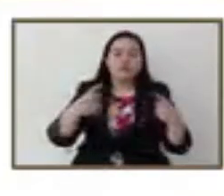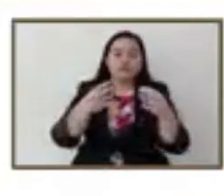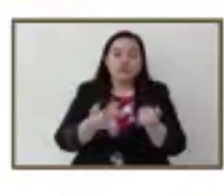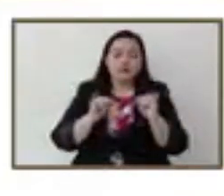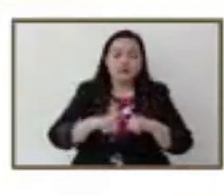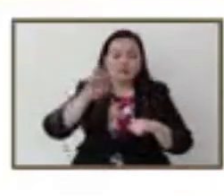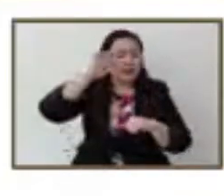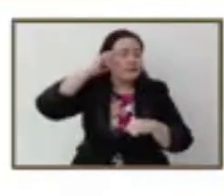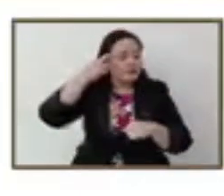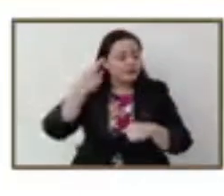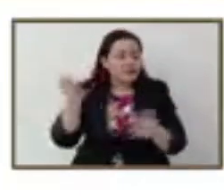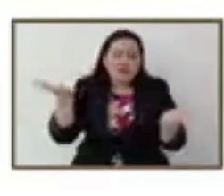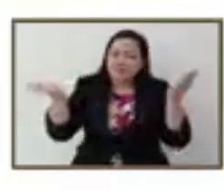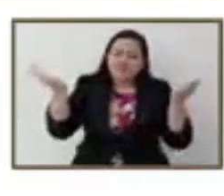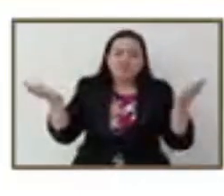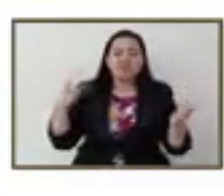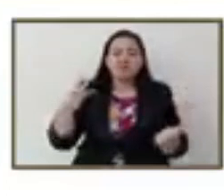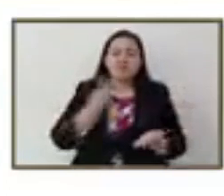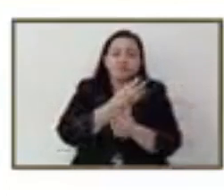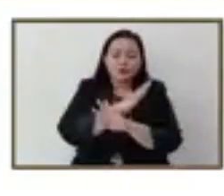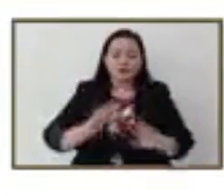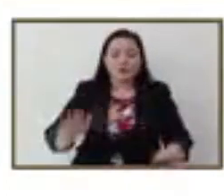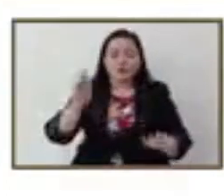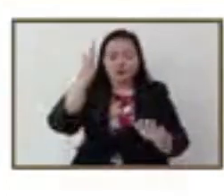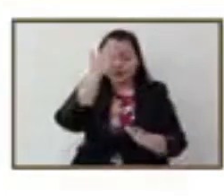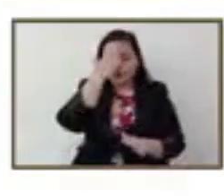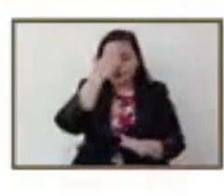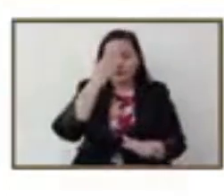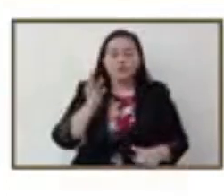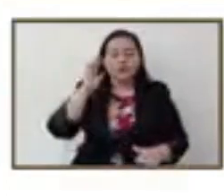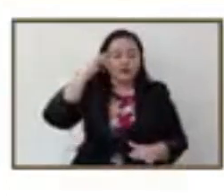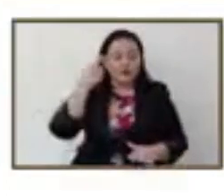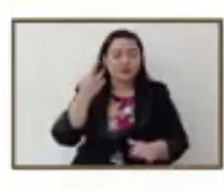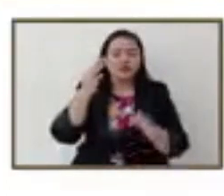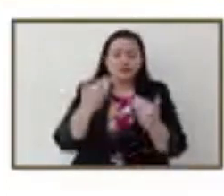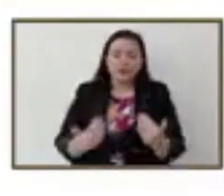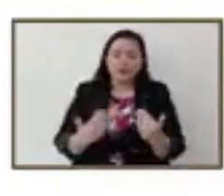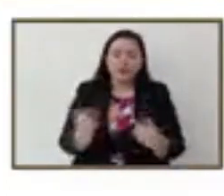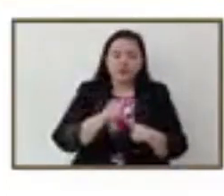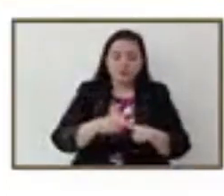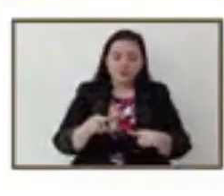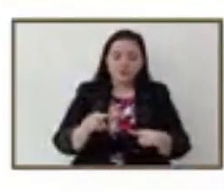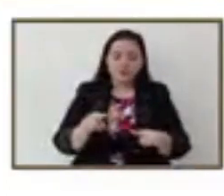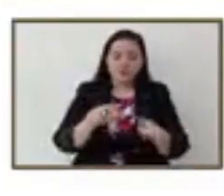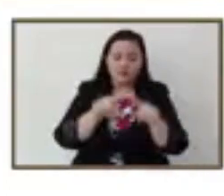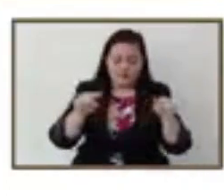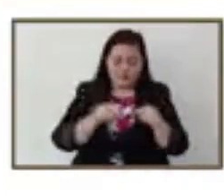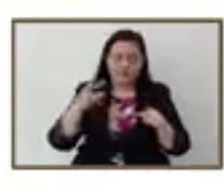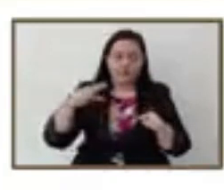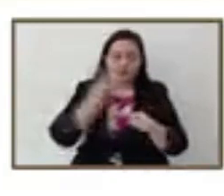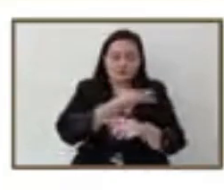now, but I believe that as we continue, as we learn more from thy word, O